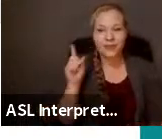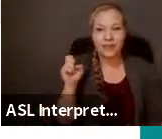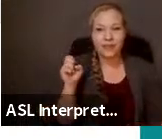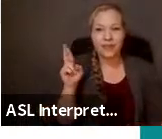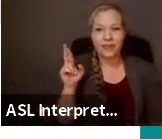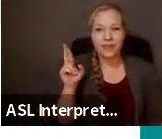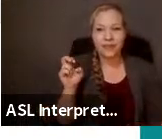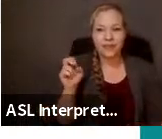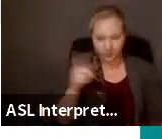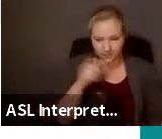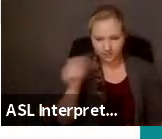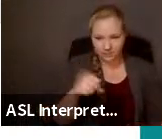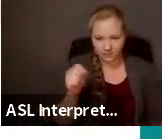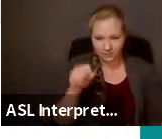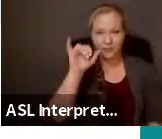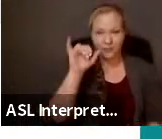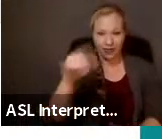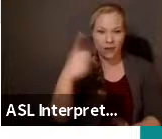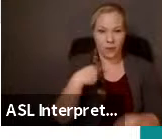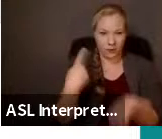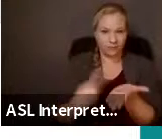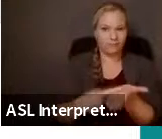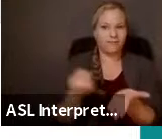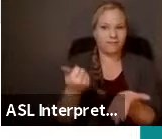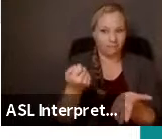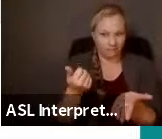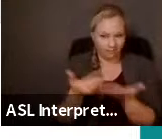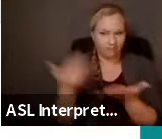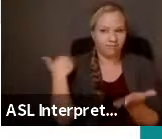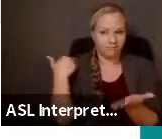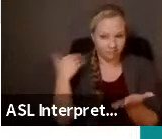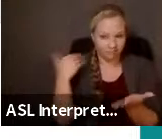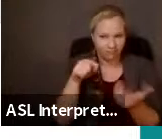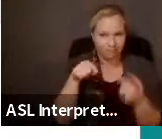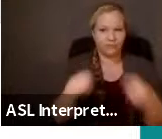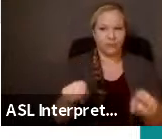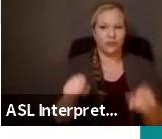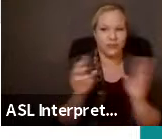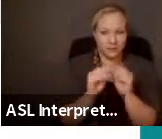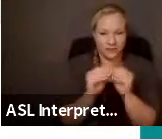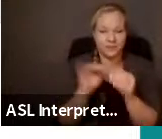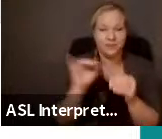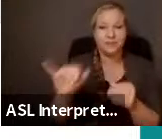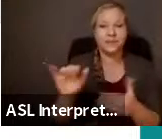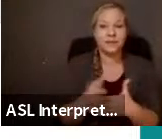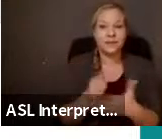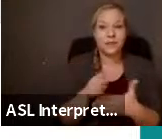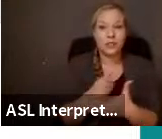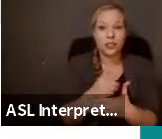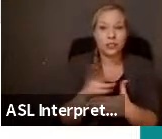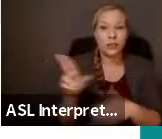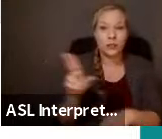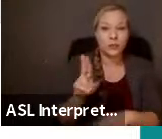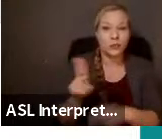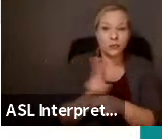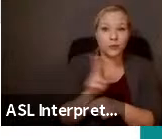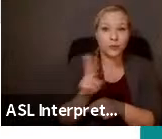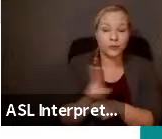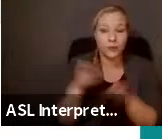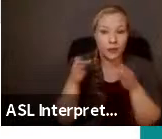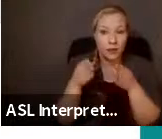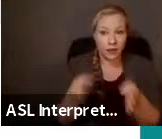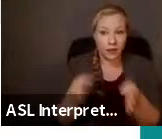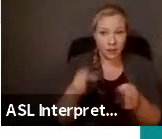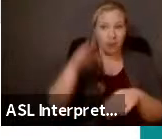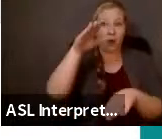earlier in the meeting, but, the shared use path environment on the bridge itself, on the structure,